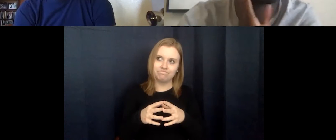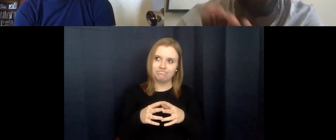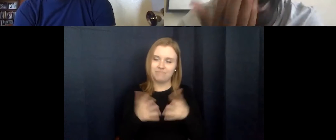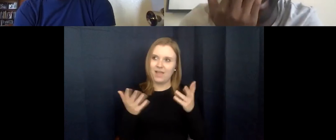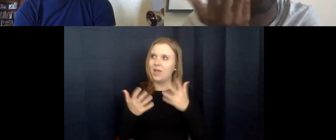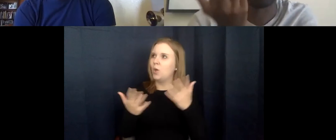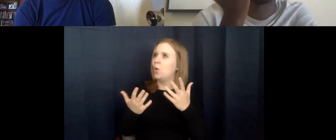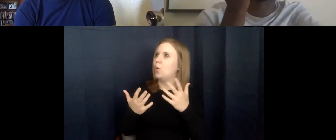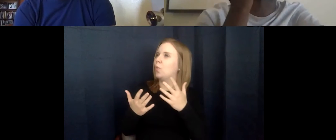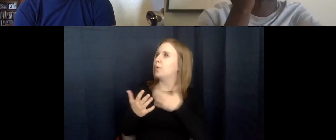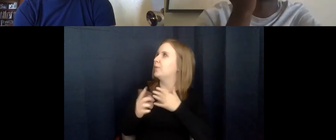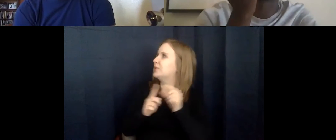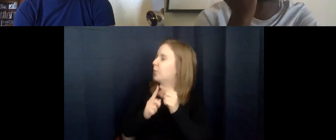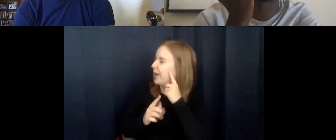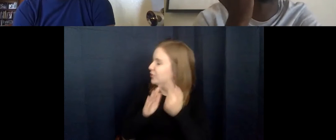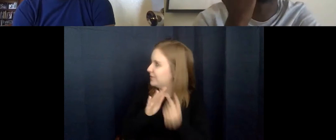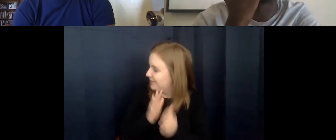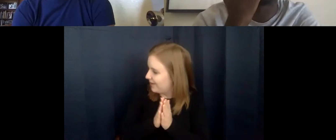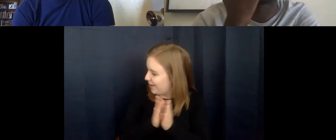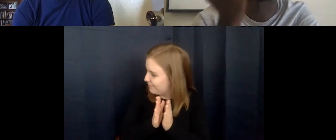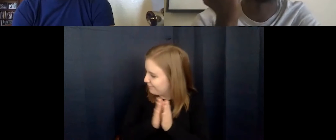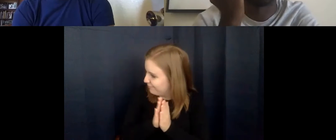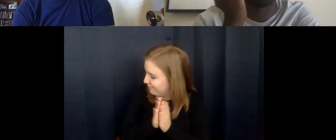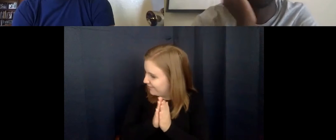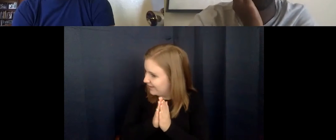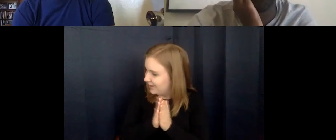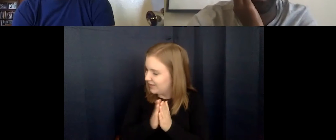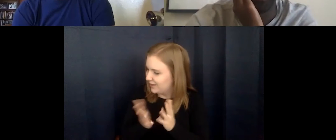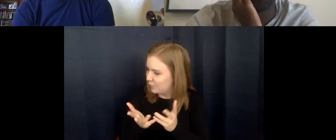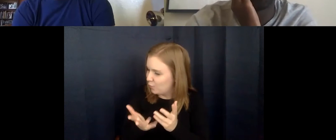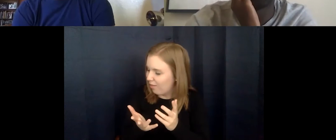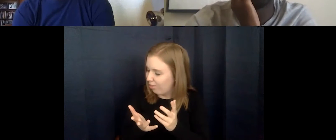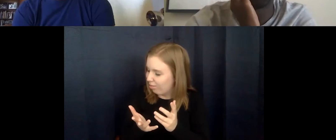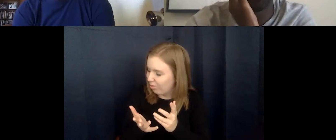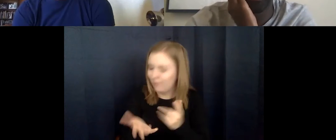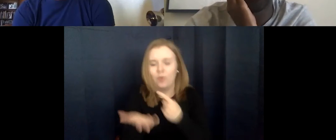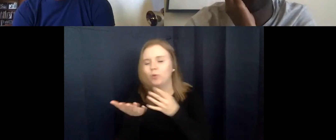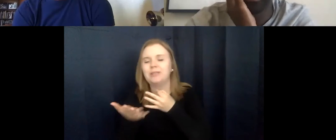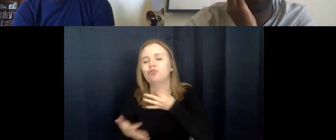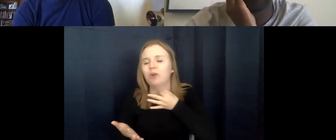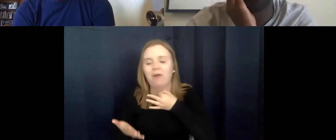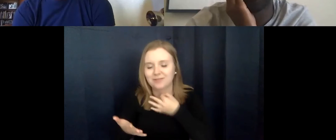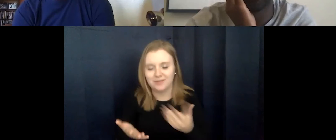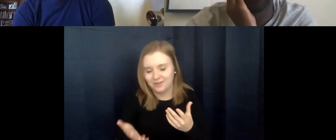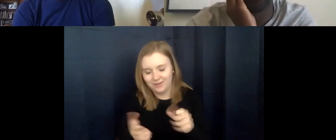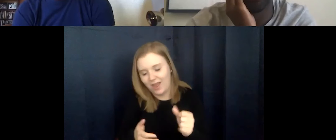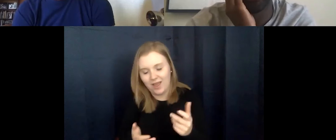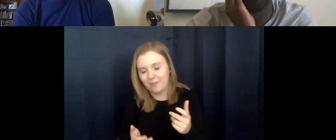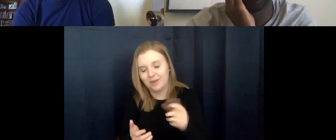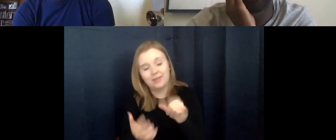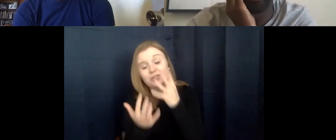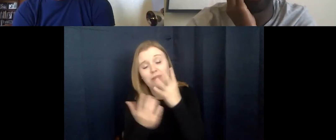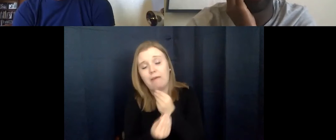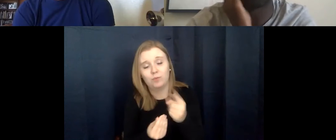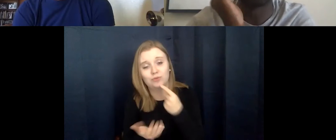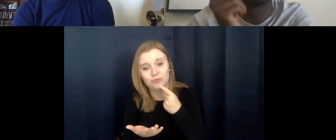What was the second word? Oh my gosh, I just forgot it. Curiosity. Yeah. Yeah, that's lovely. I